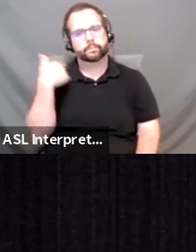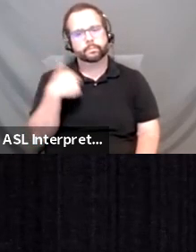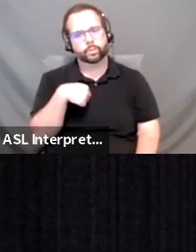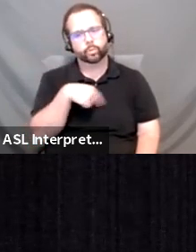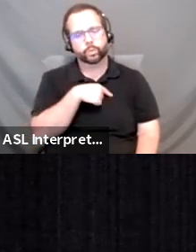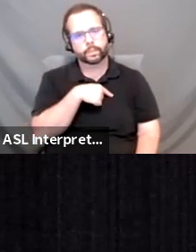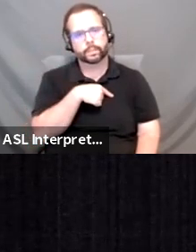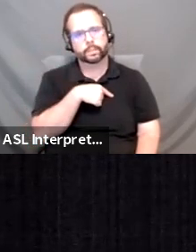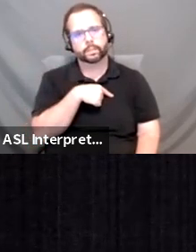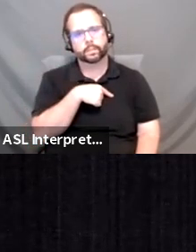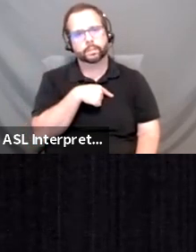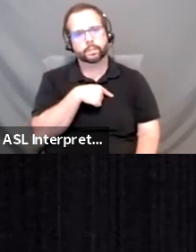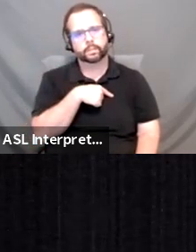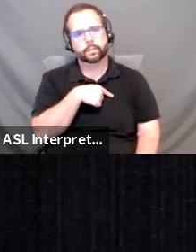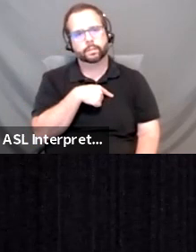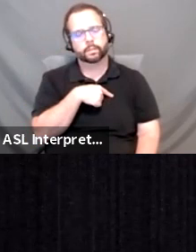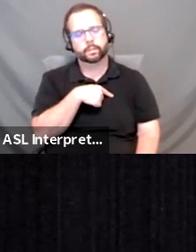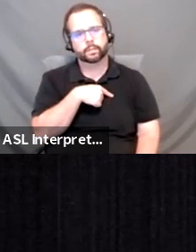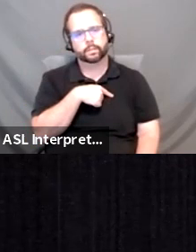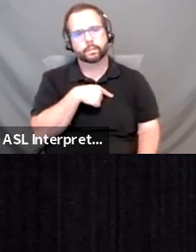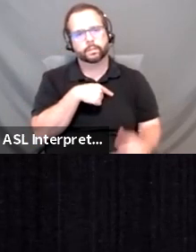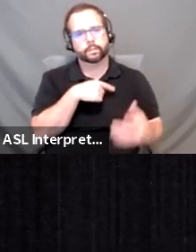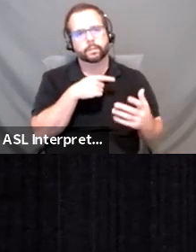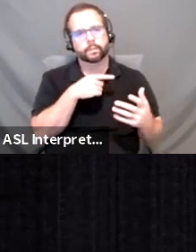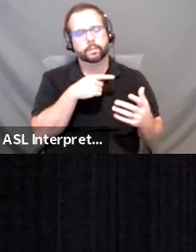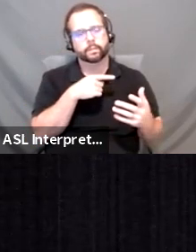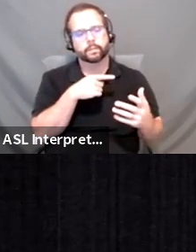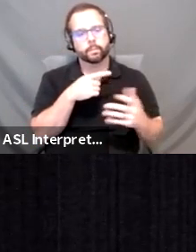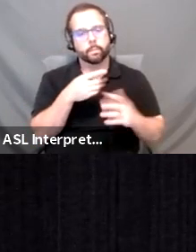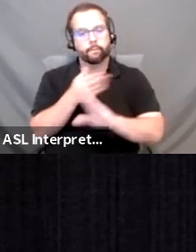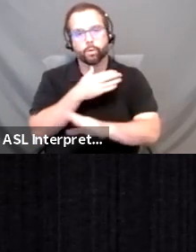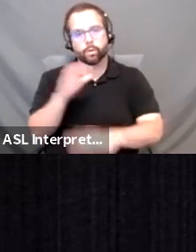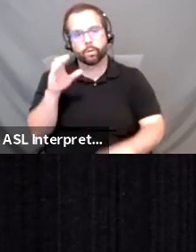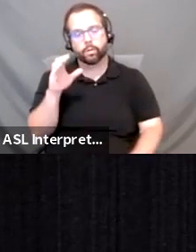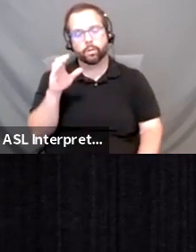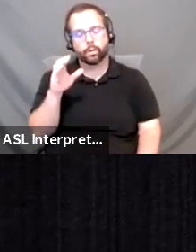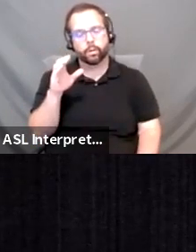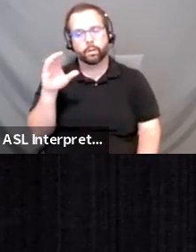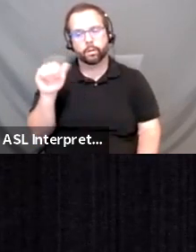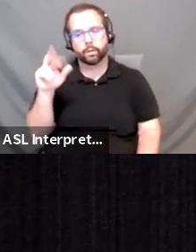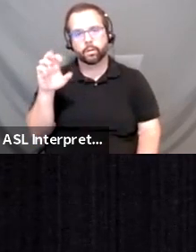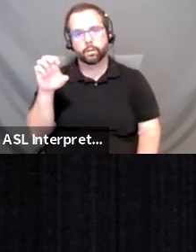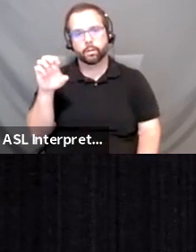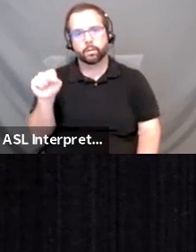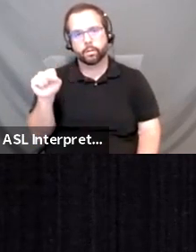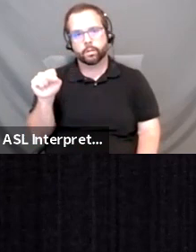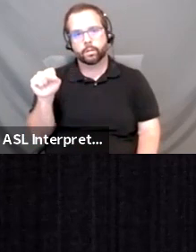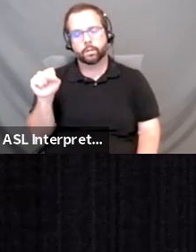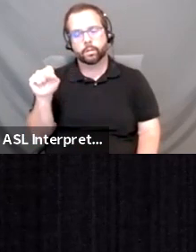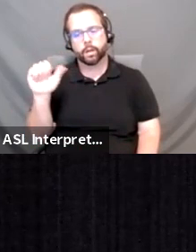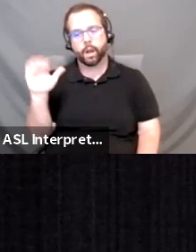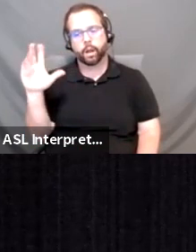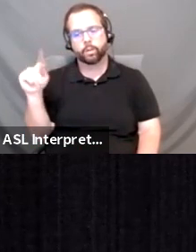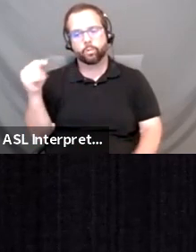to me moving positions with our CARES Act, we actually bought quite a few art kits and some easels